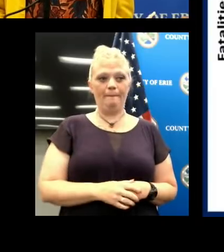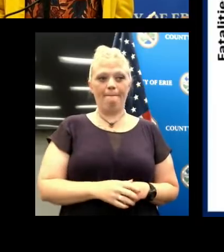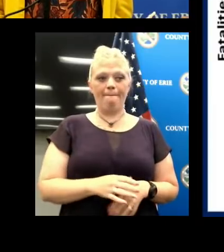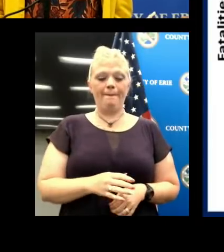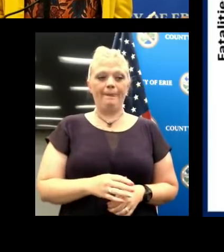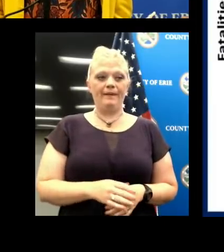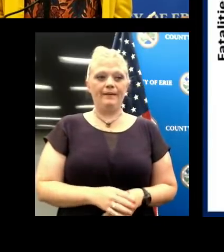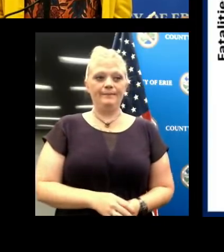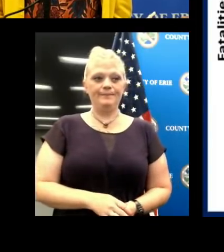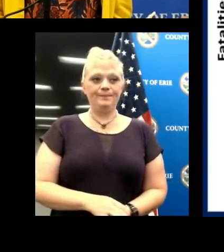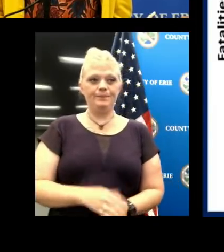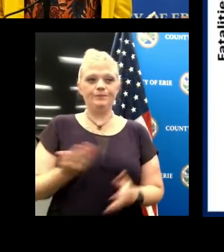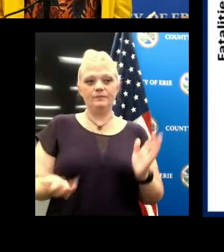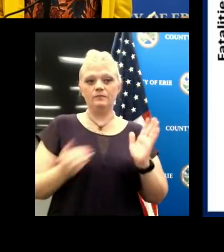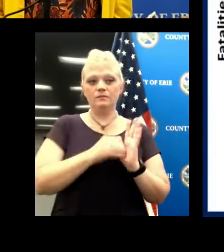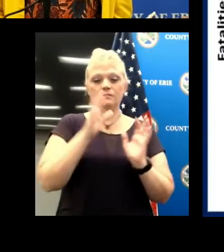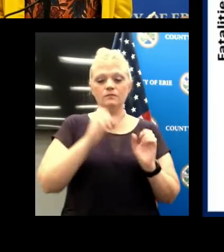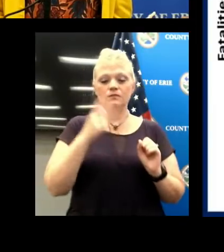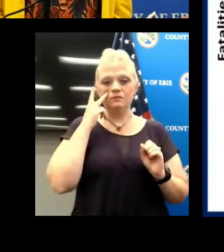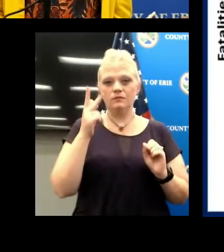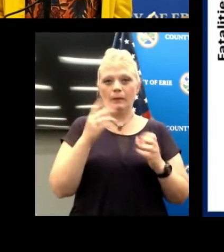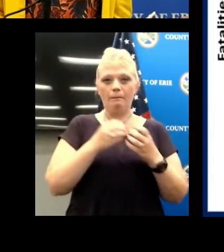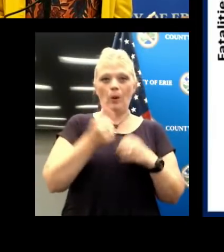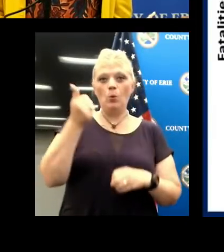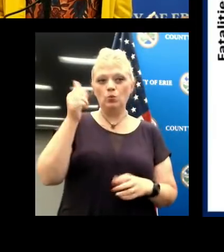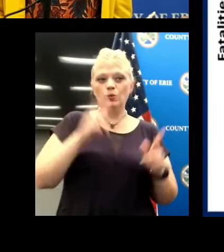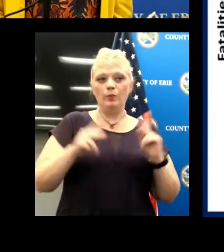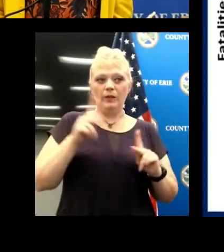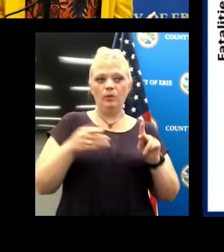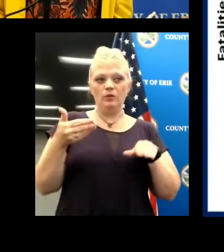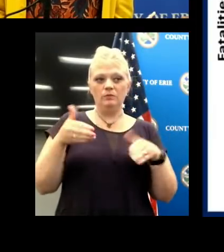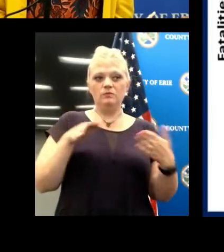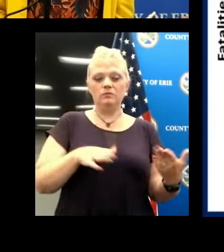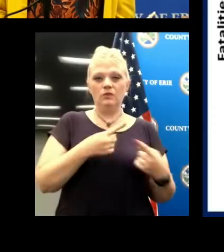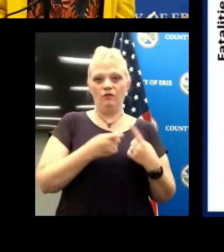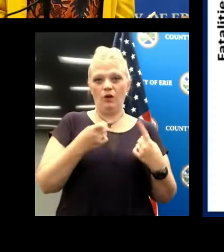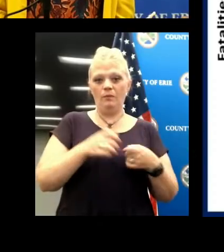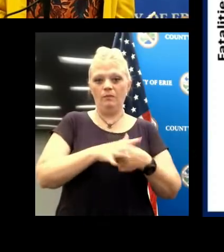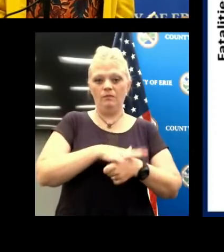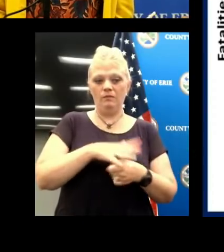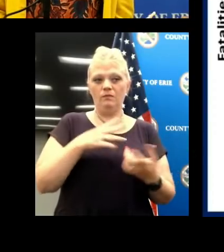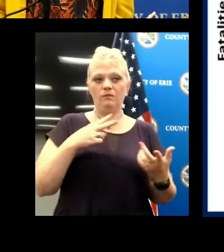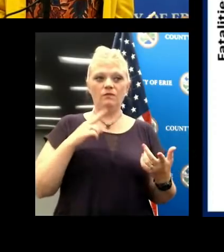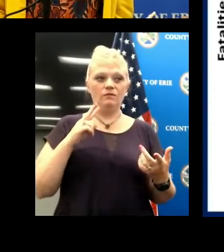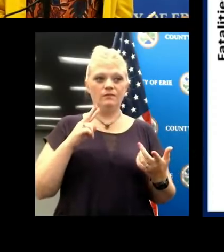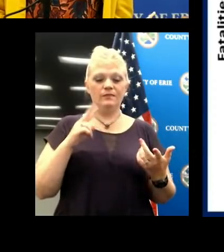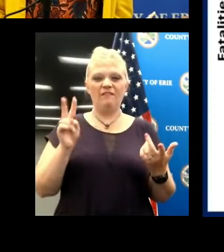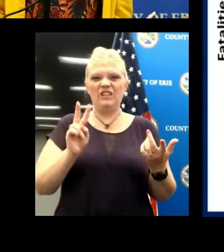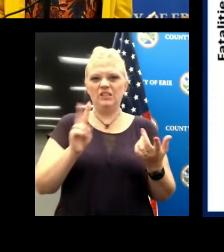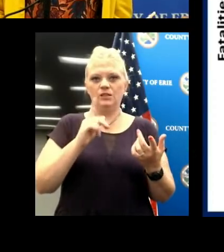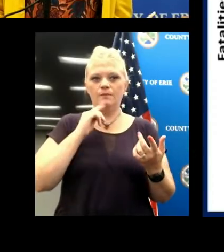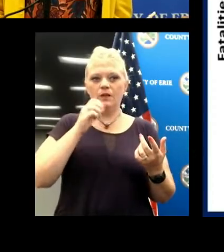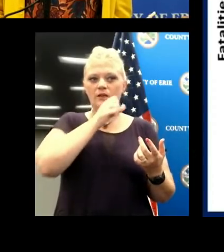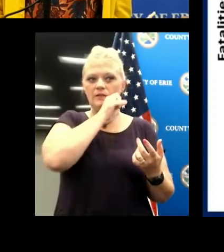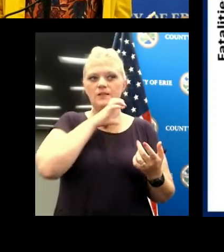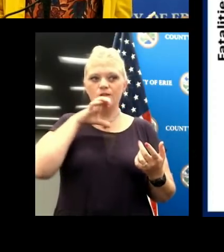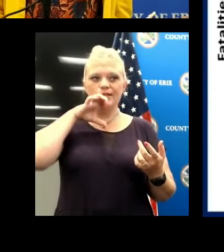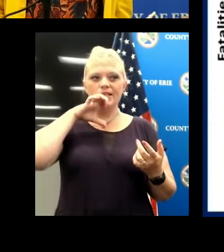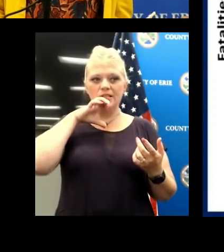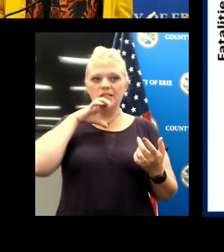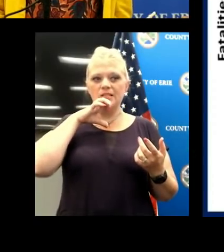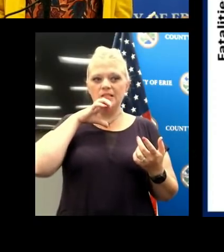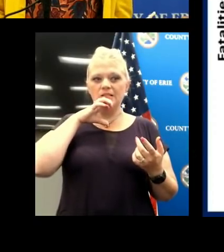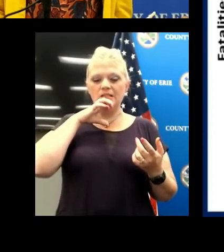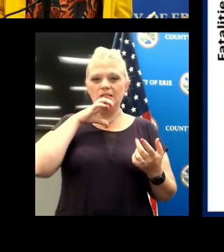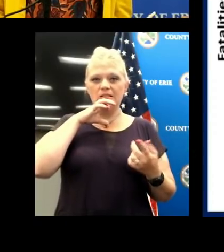you can see that the vast majority of people who have died from COVID-19, those victims are seniors,